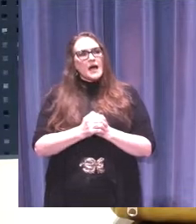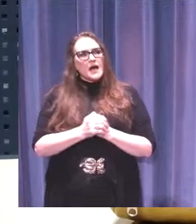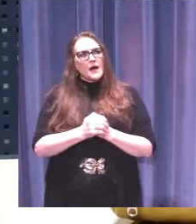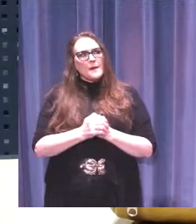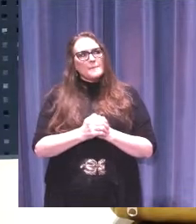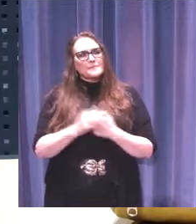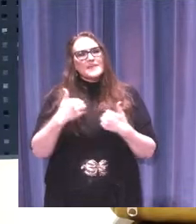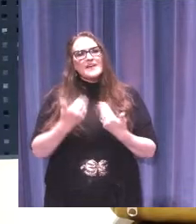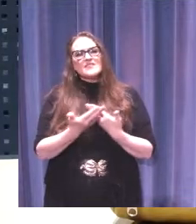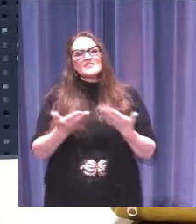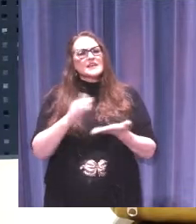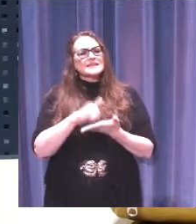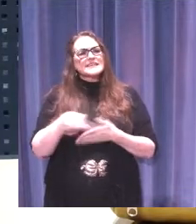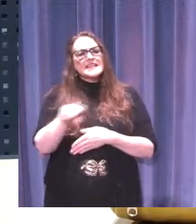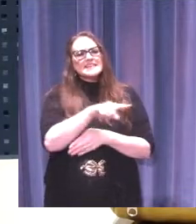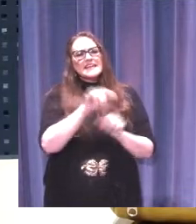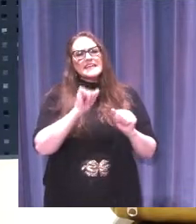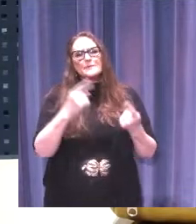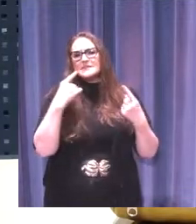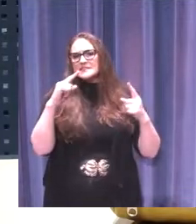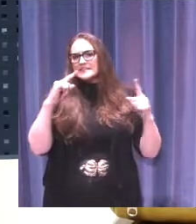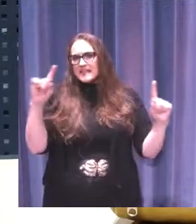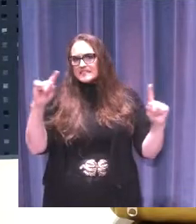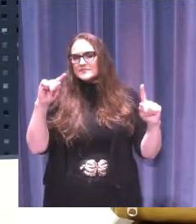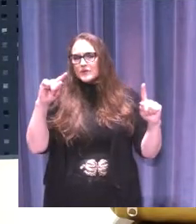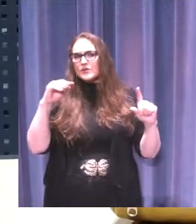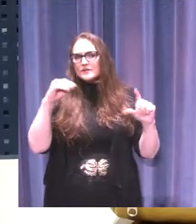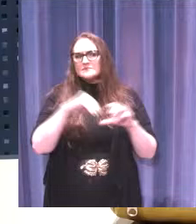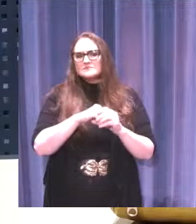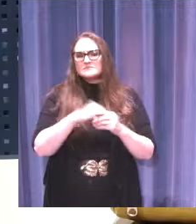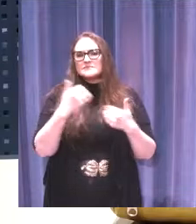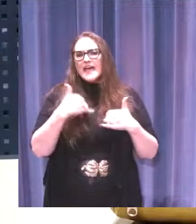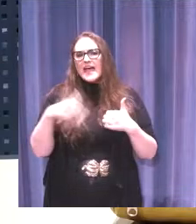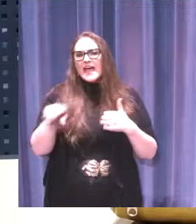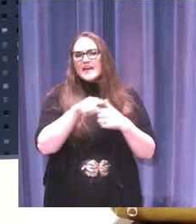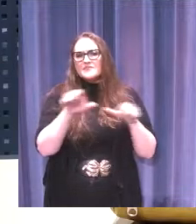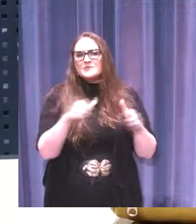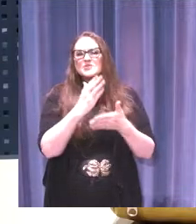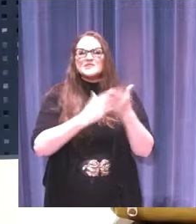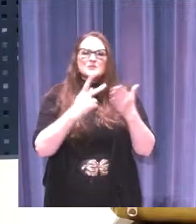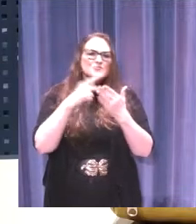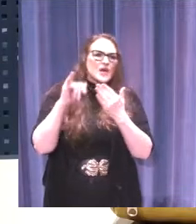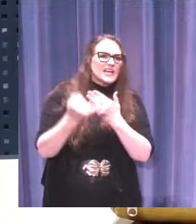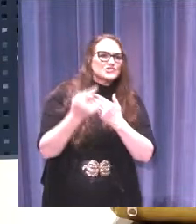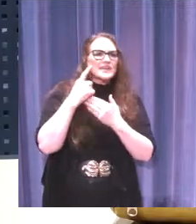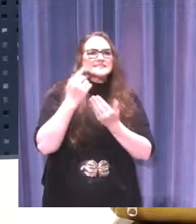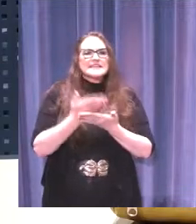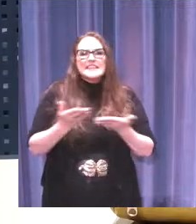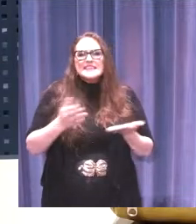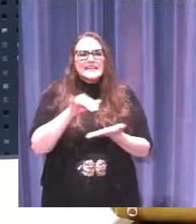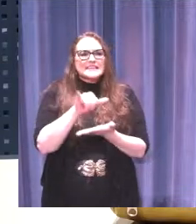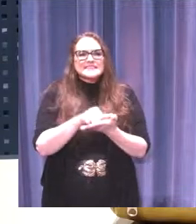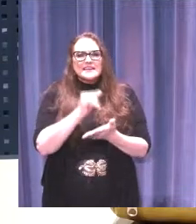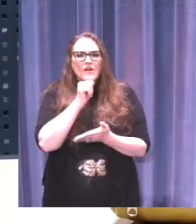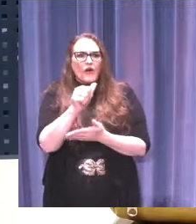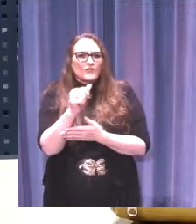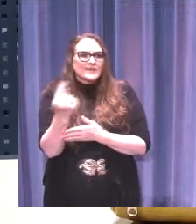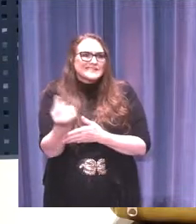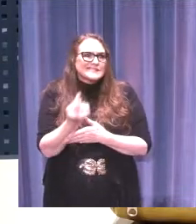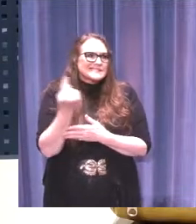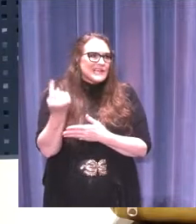Have things that they can be successful in. Have them do some projects or things that aren't